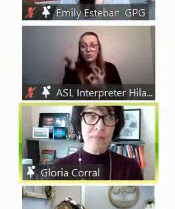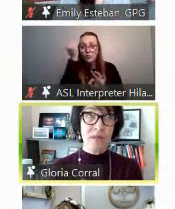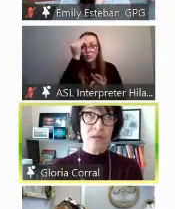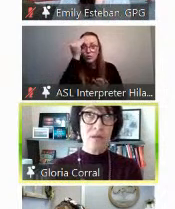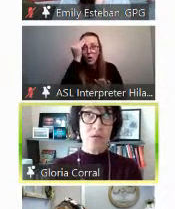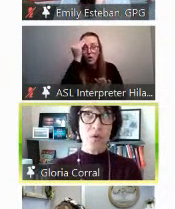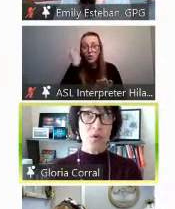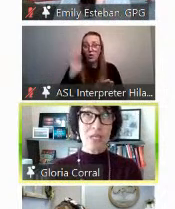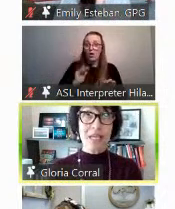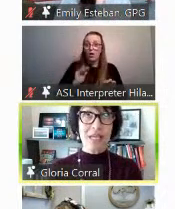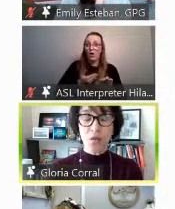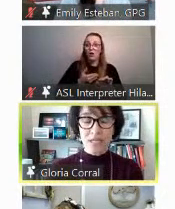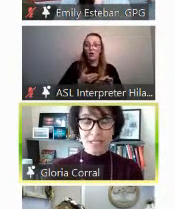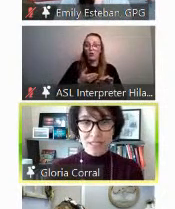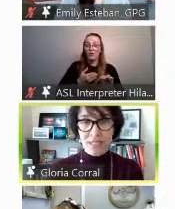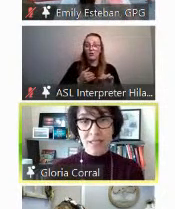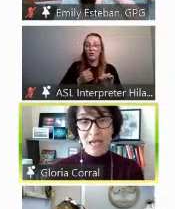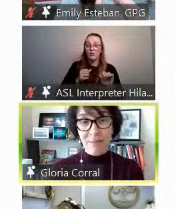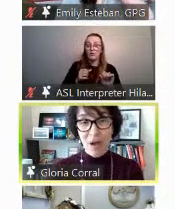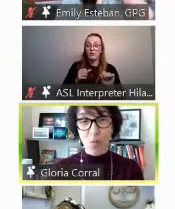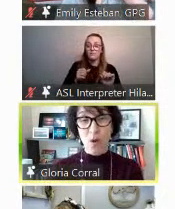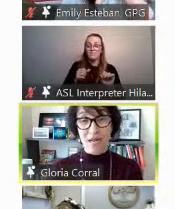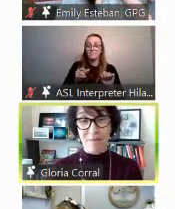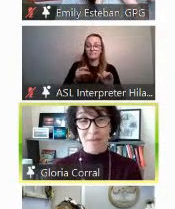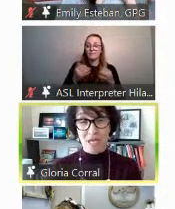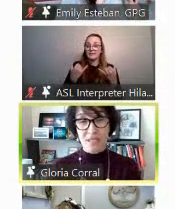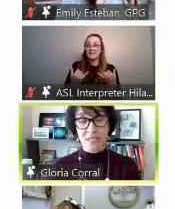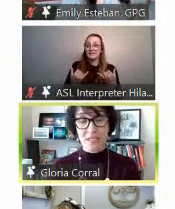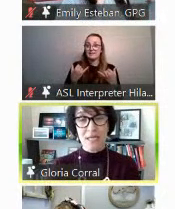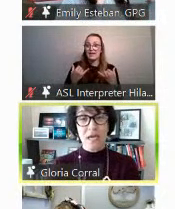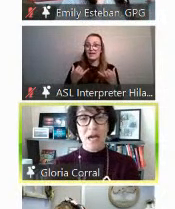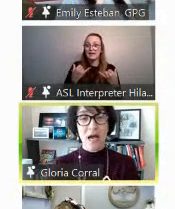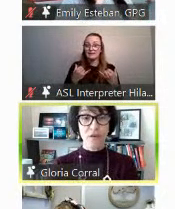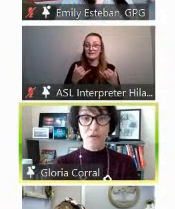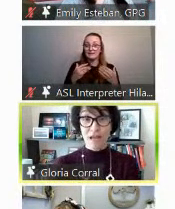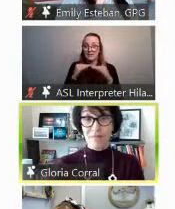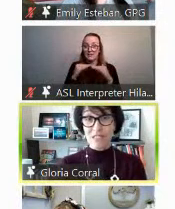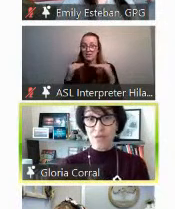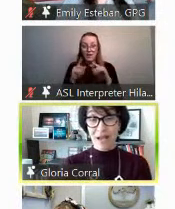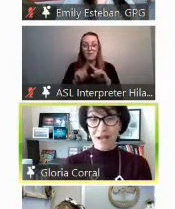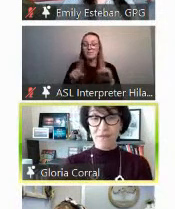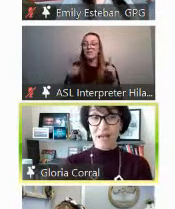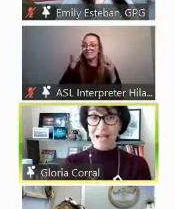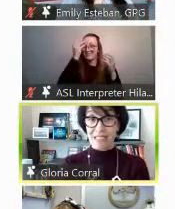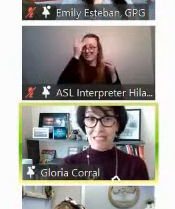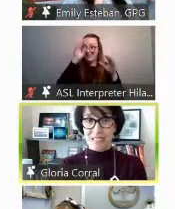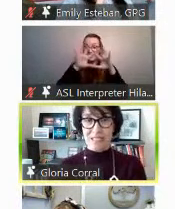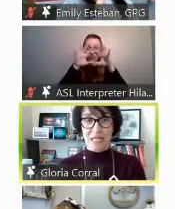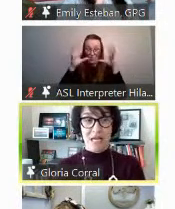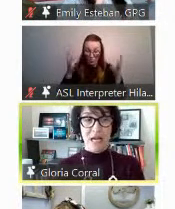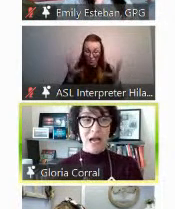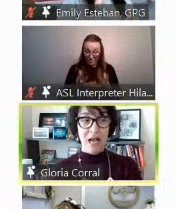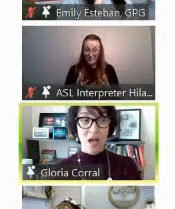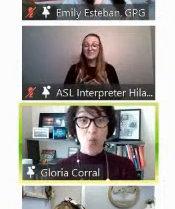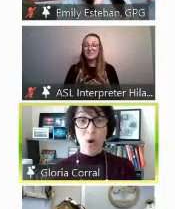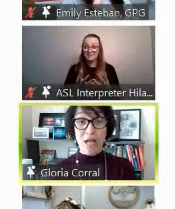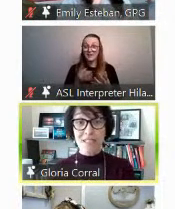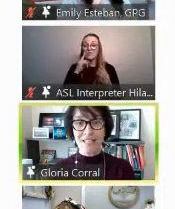I think thinking holistically about what it means for families to have